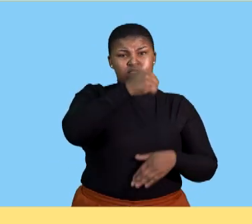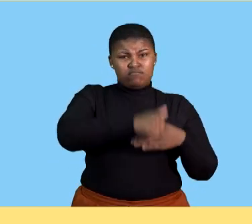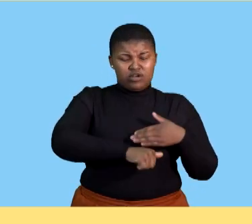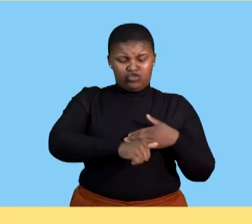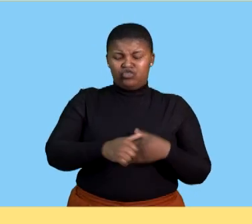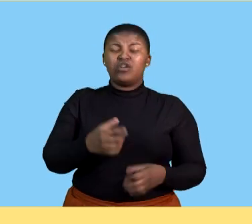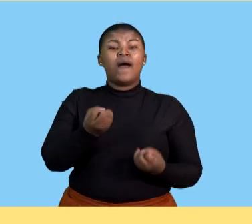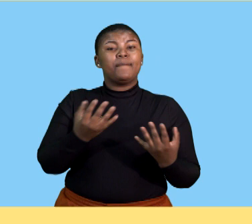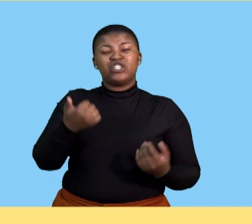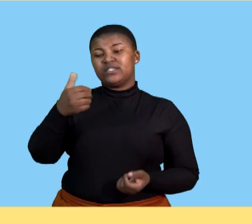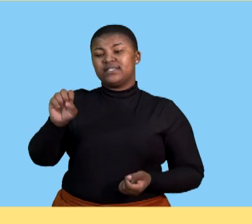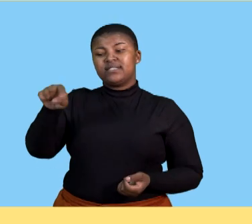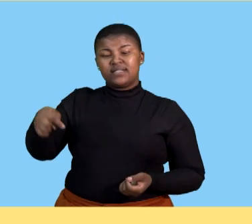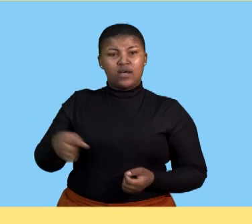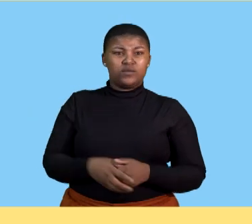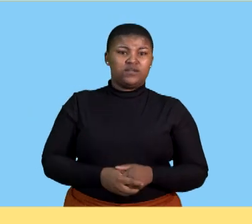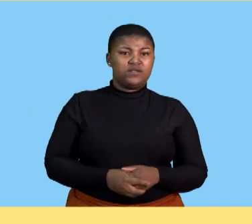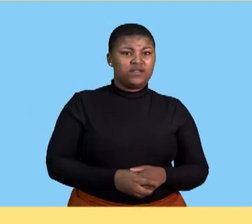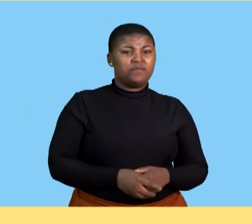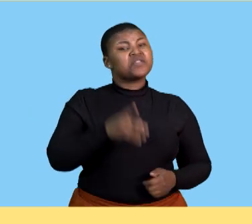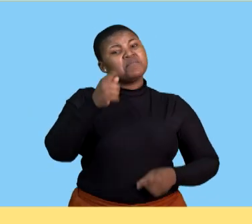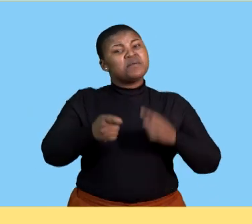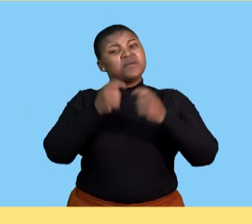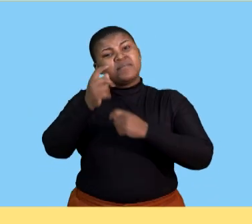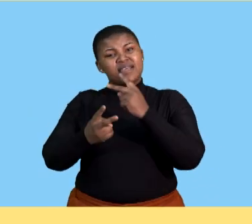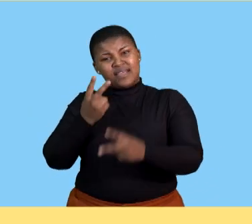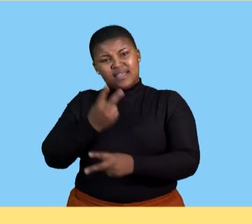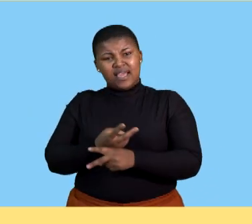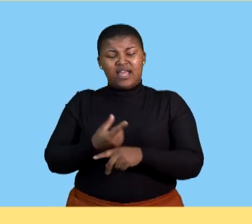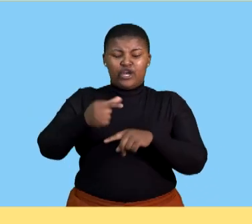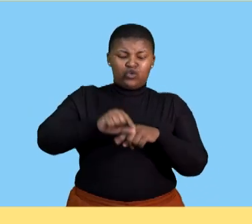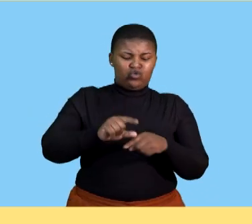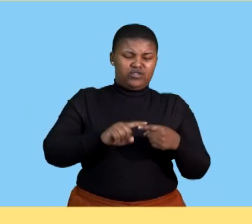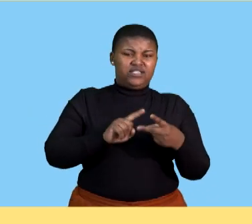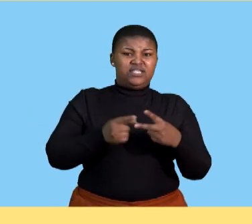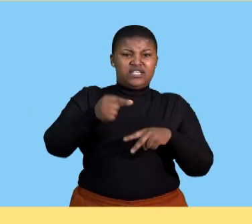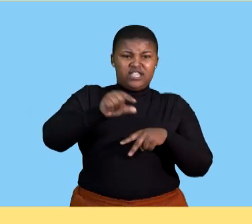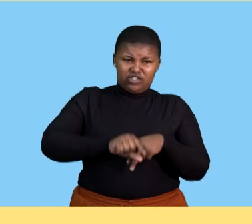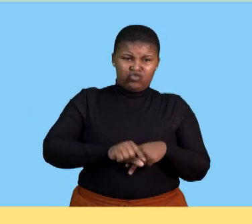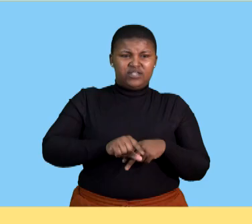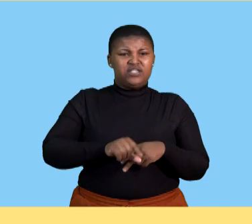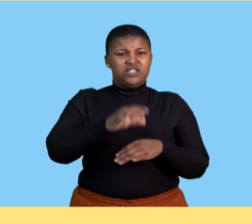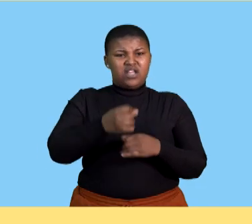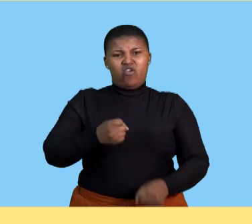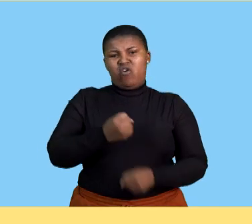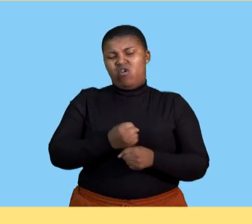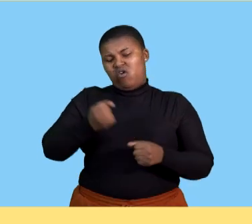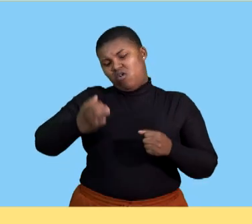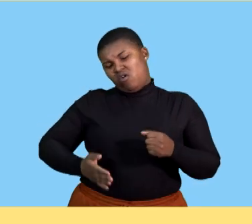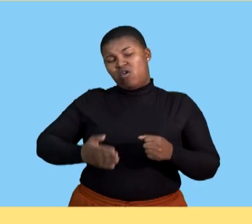March, 60,000, repayments including interest and balance at the end.